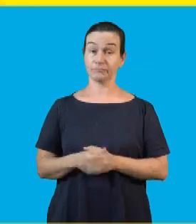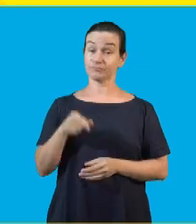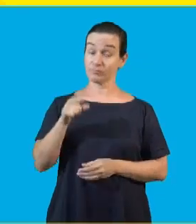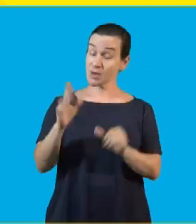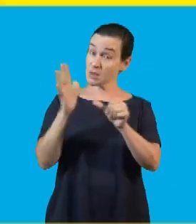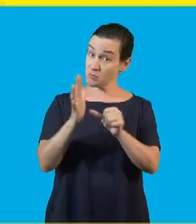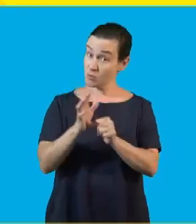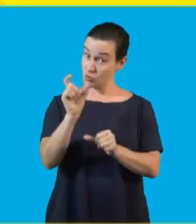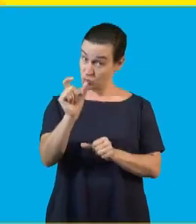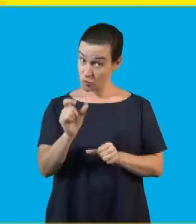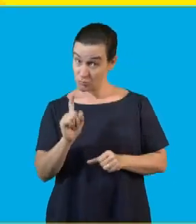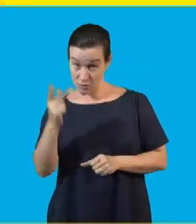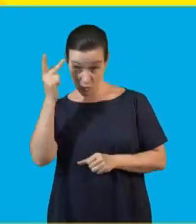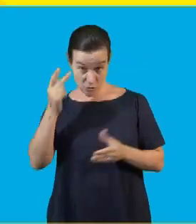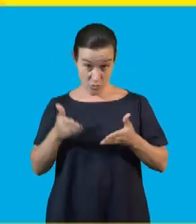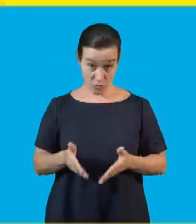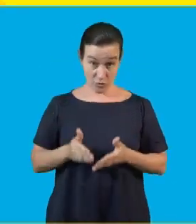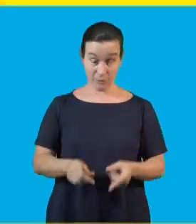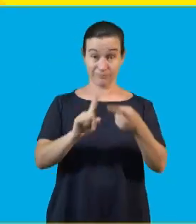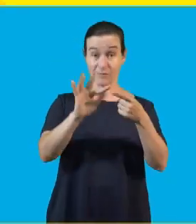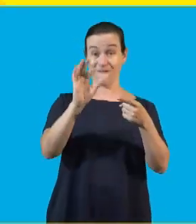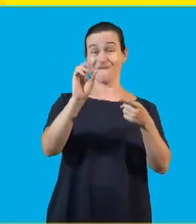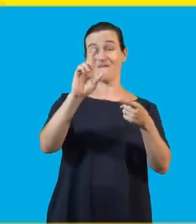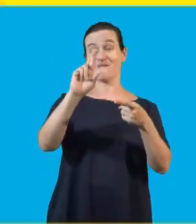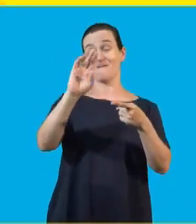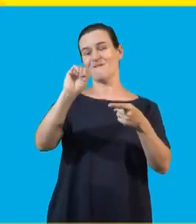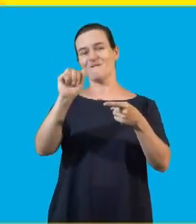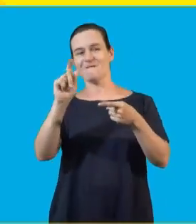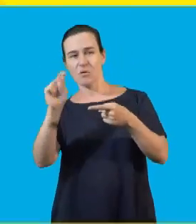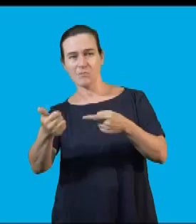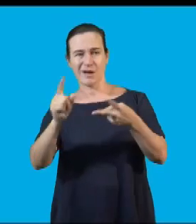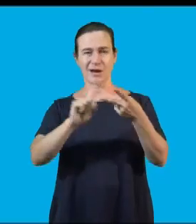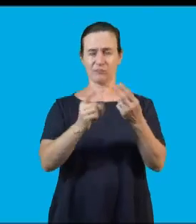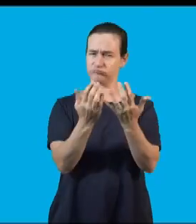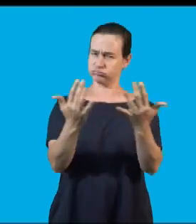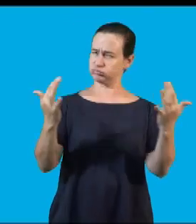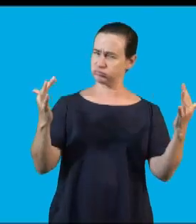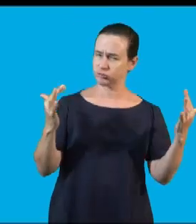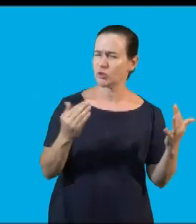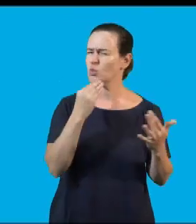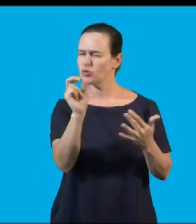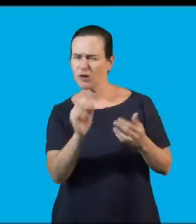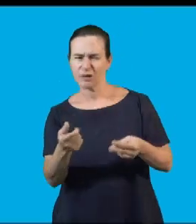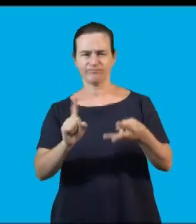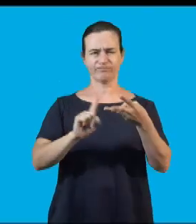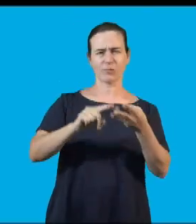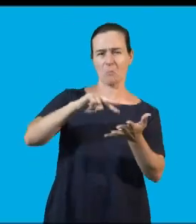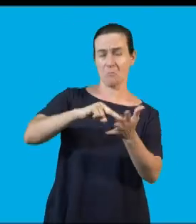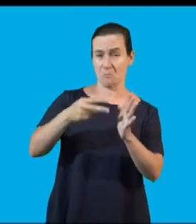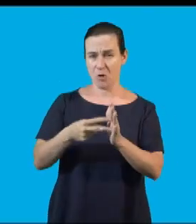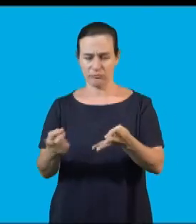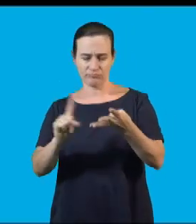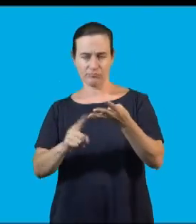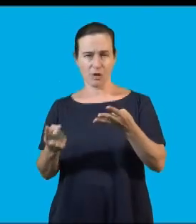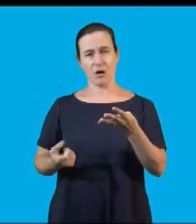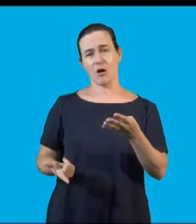Key words that you need to know are format, what a text looks like, the audience for who you're writing, the purpose of